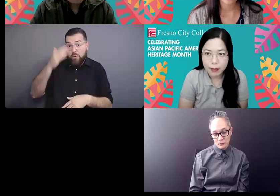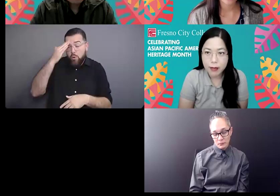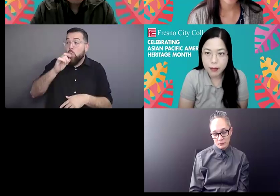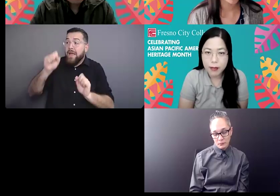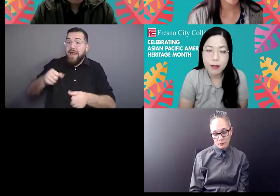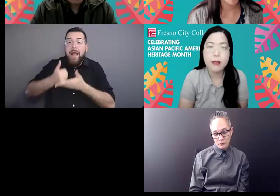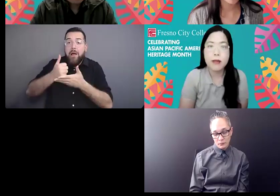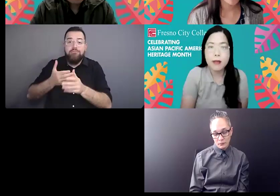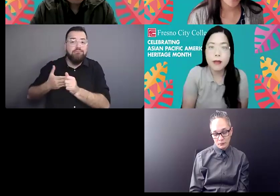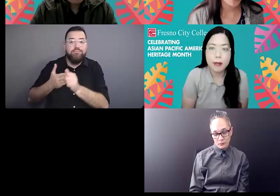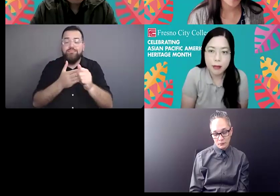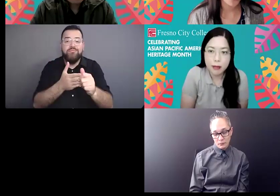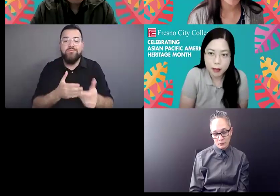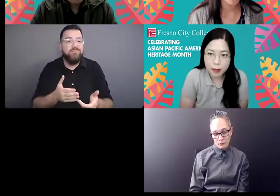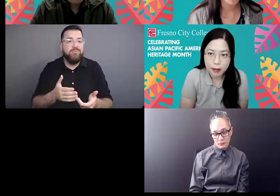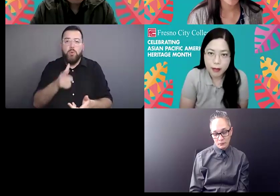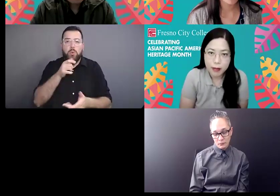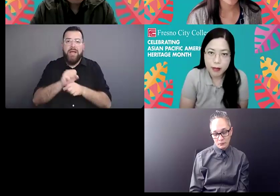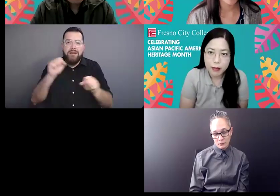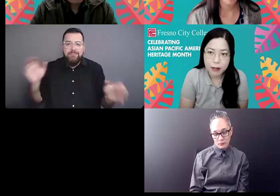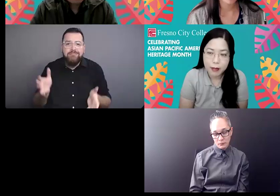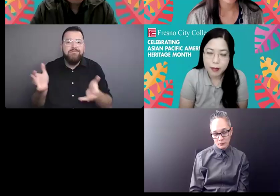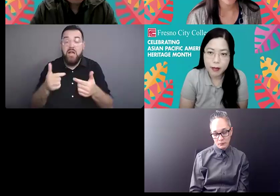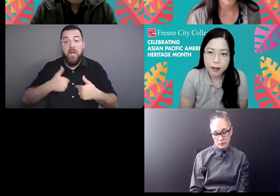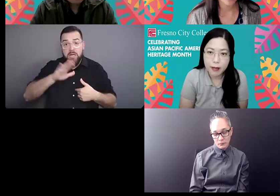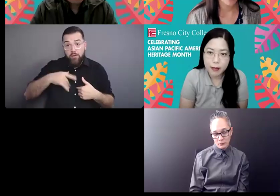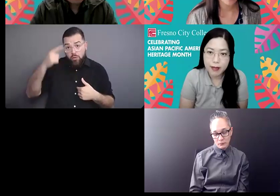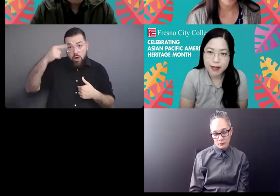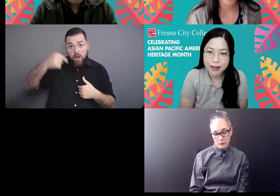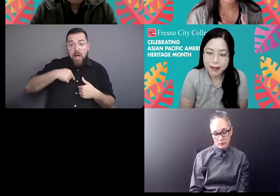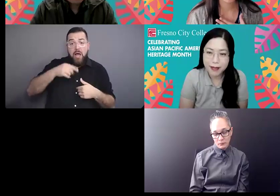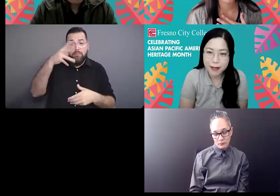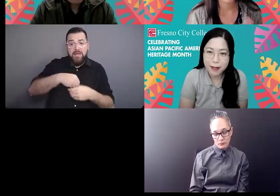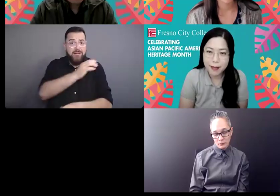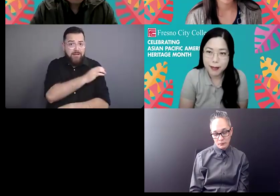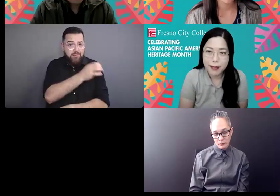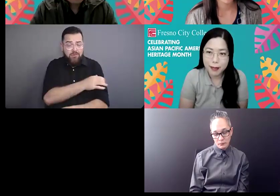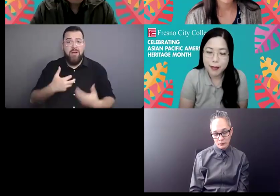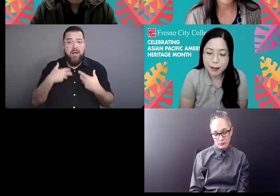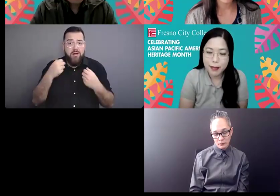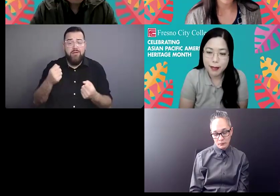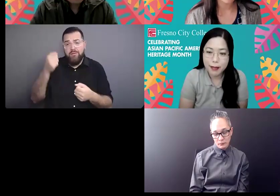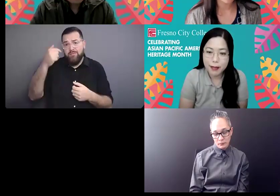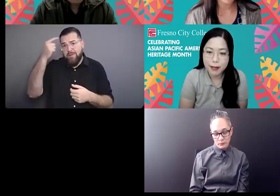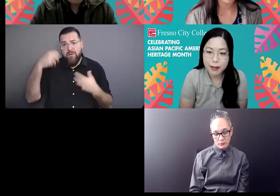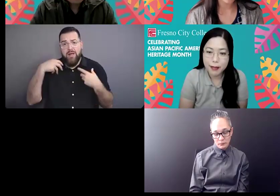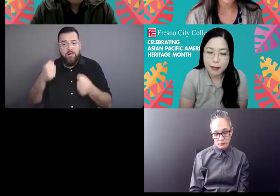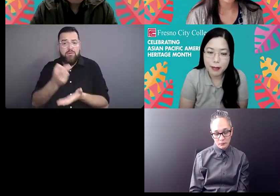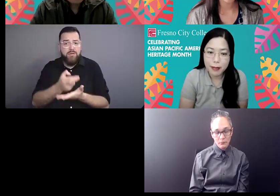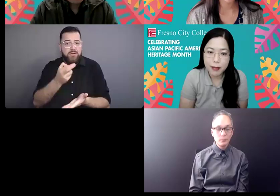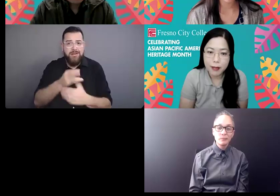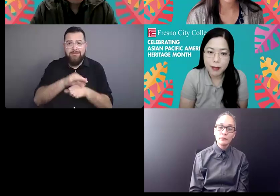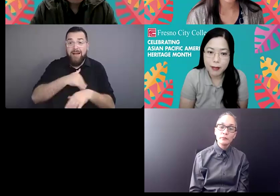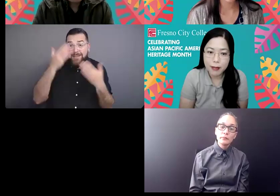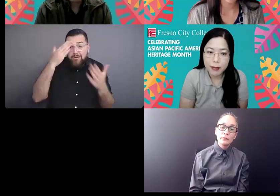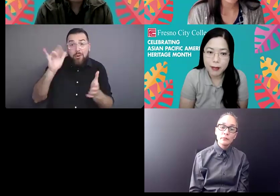go in that direction. I never thought I was going to go into clinical rehabilitation and mental health counseling. I mean, I knew I wanted to be a counselor, but I didn't know that that